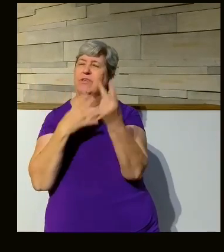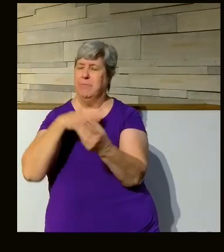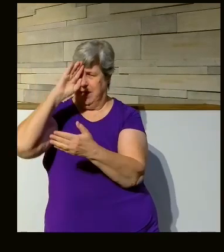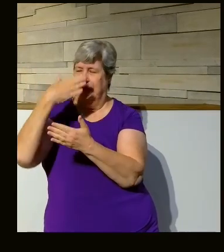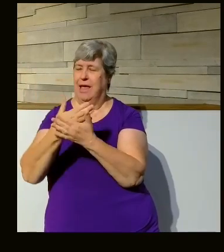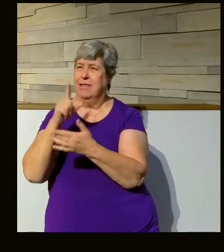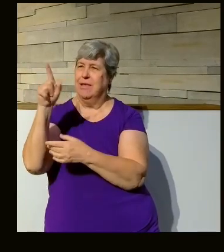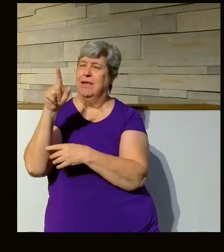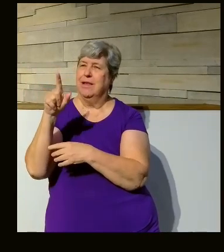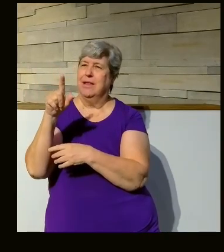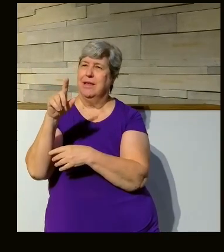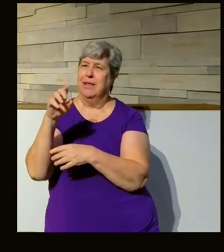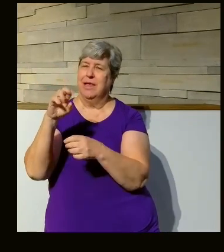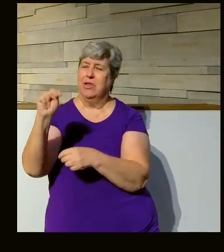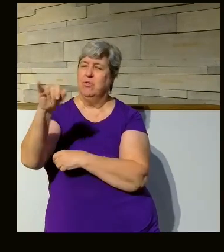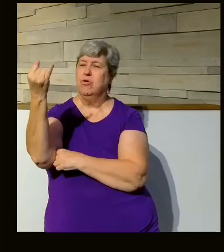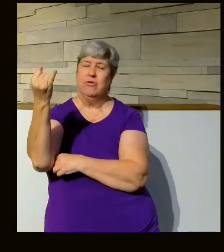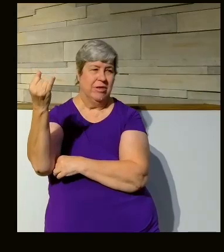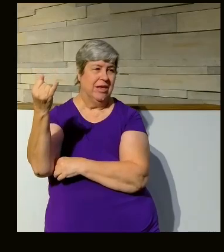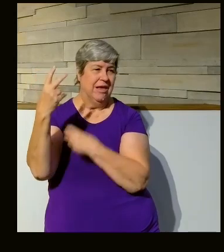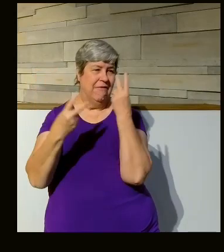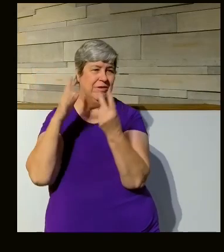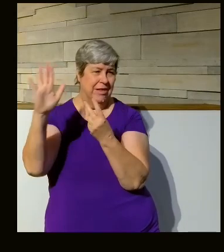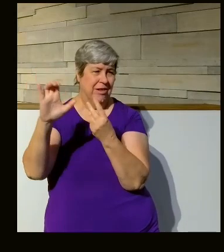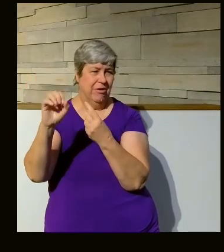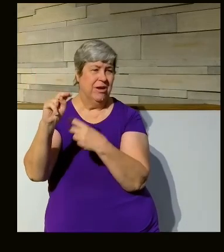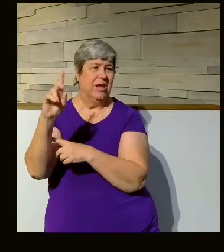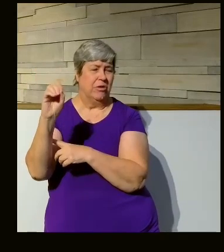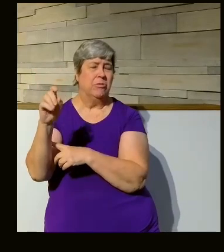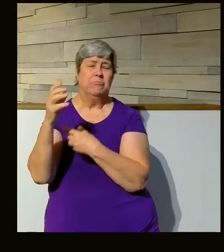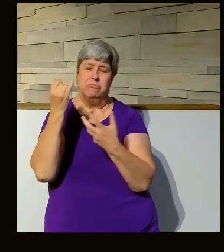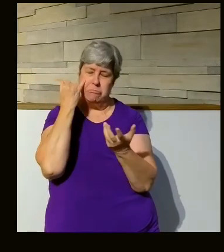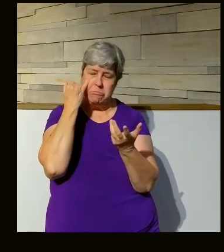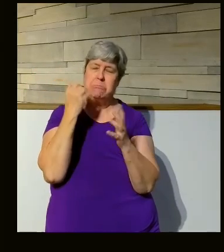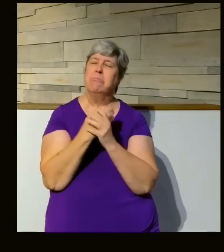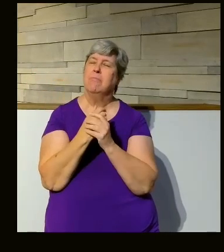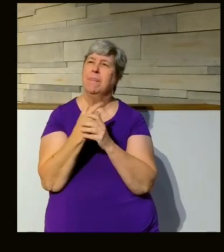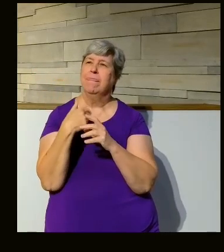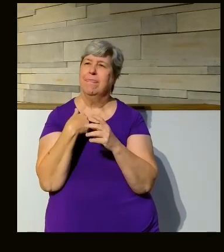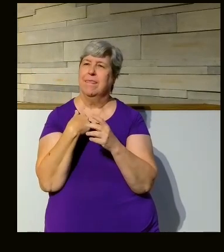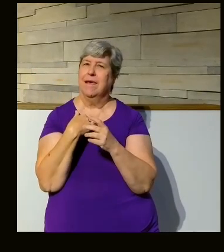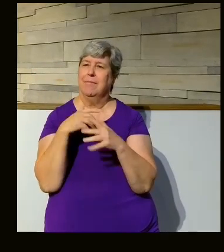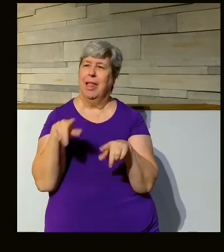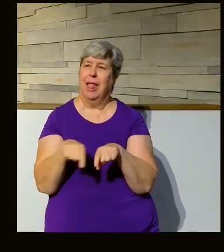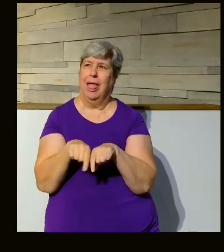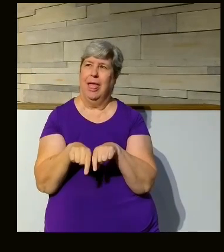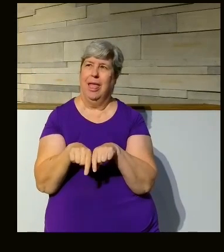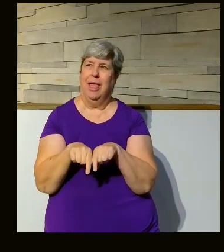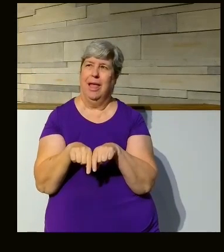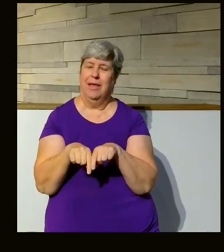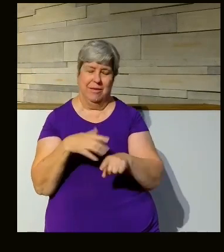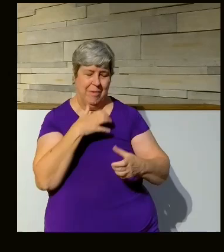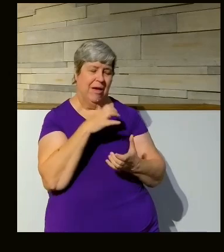son up in New Jersey, visit their condominium that they have. And, you know, I get a little bit nervous. That rattles me. You